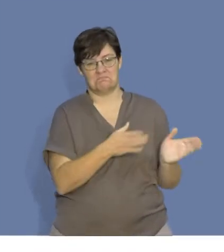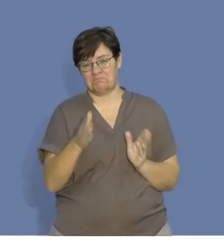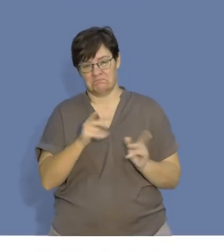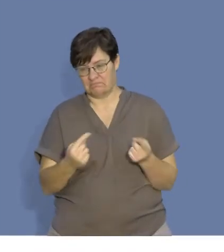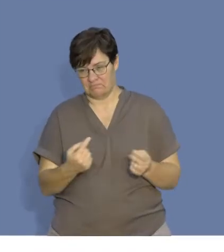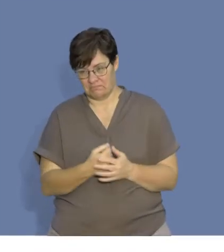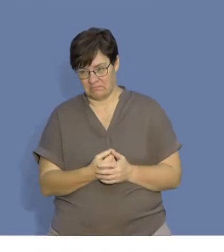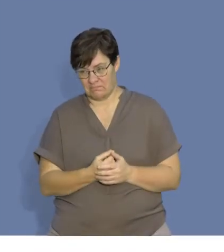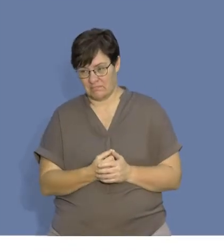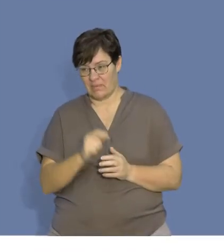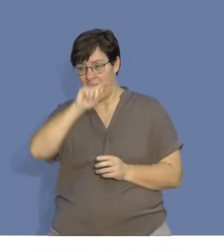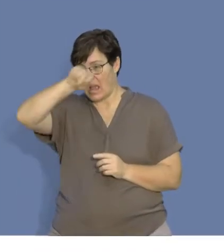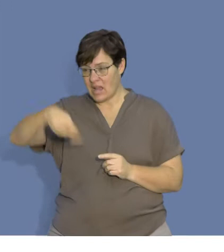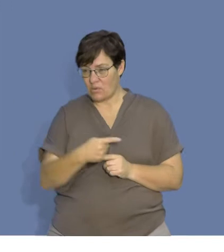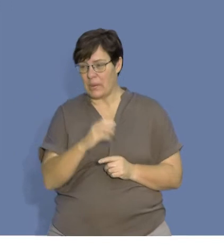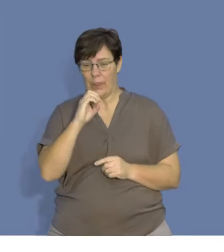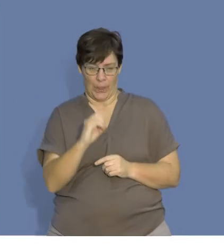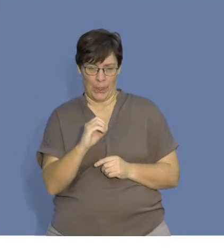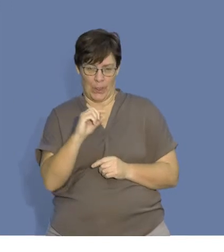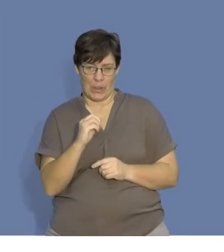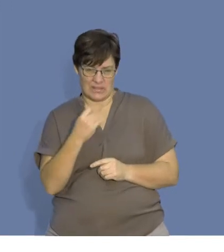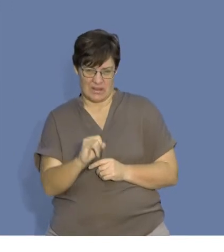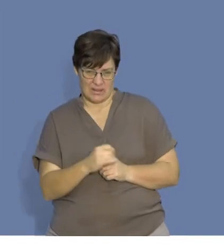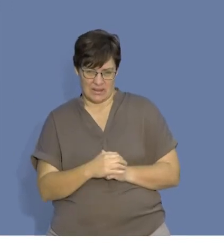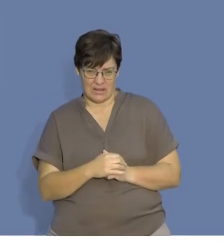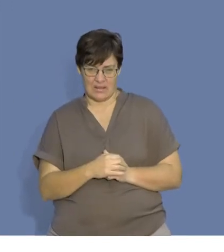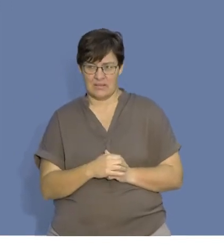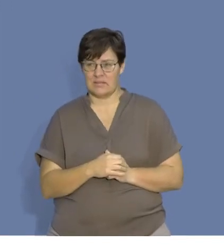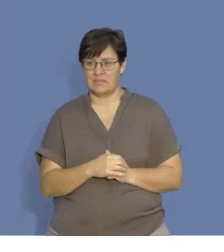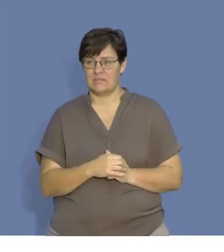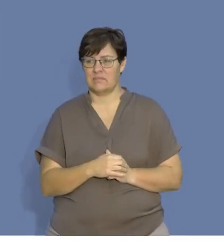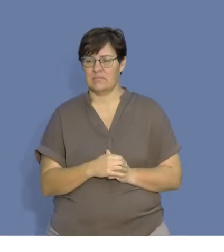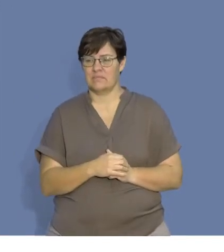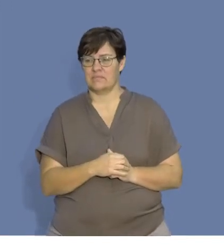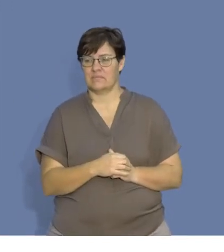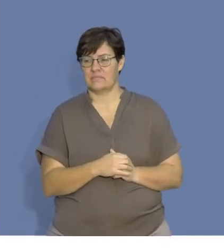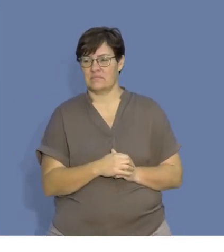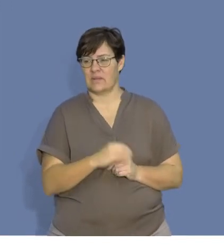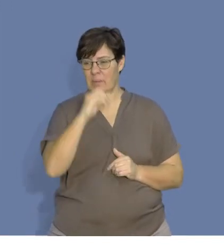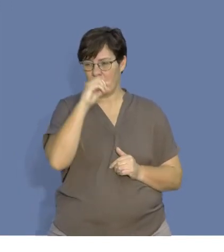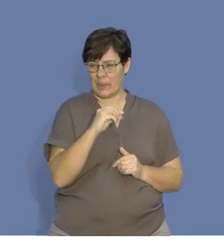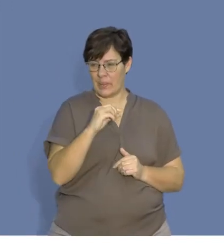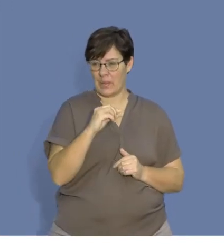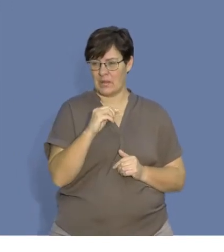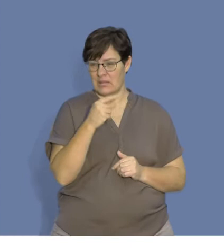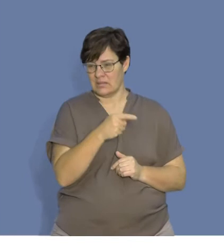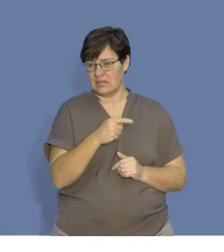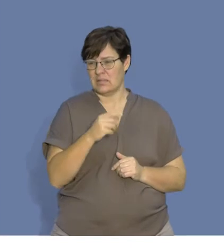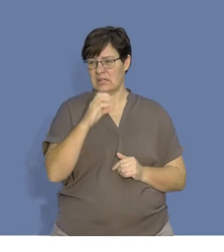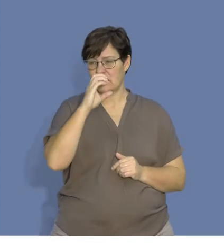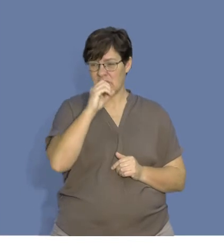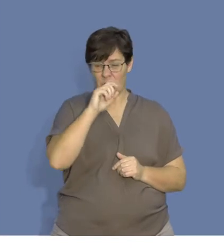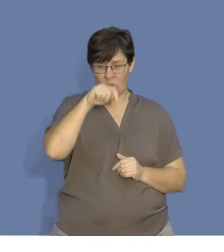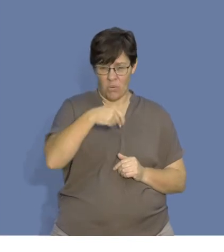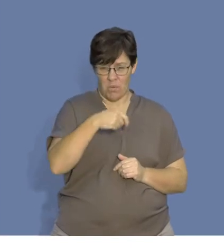small, okay? If I go to the smallest I can make it on here, my current's still very